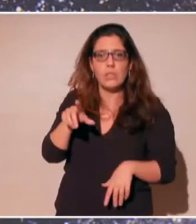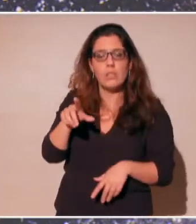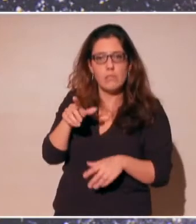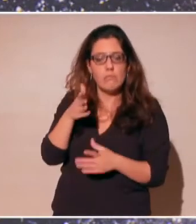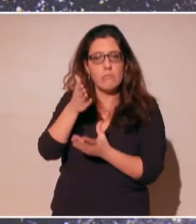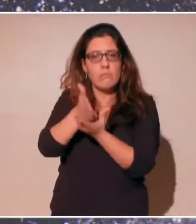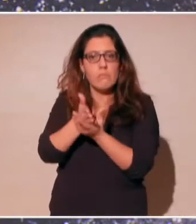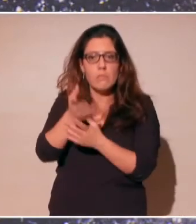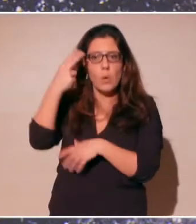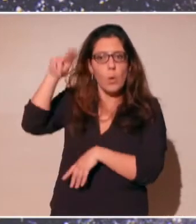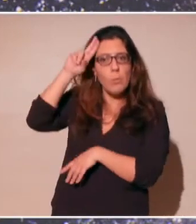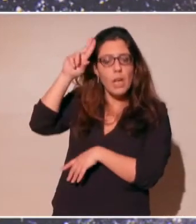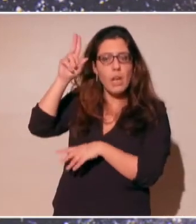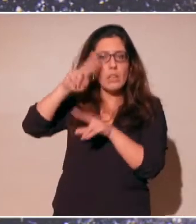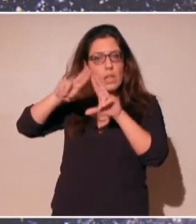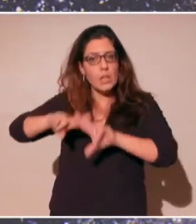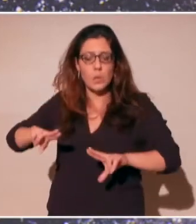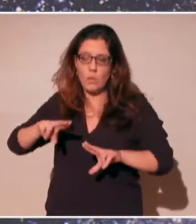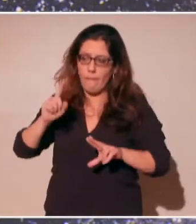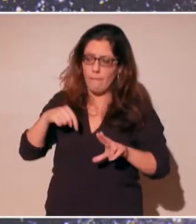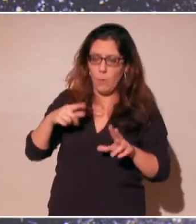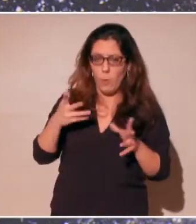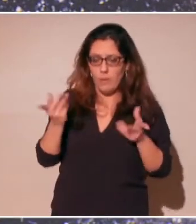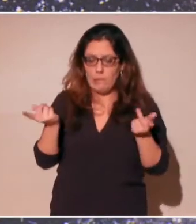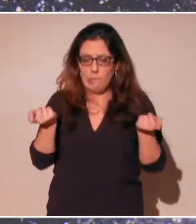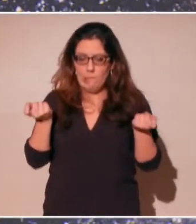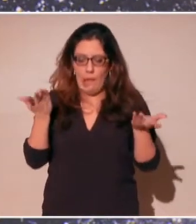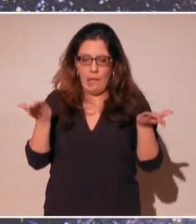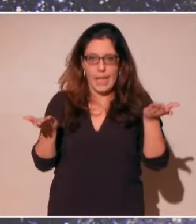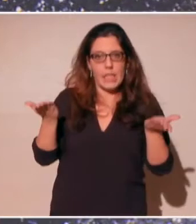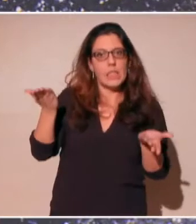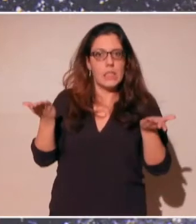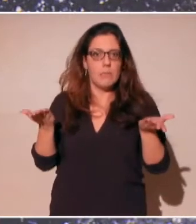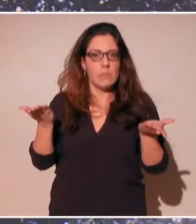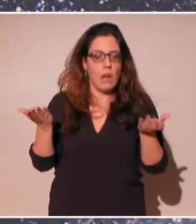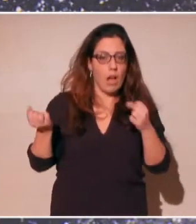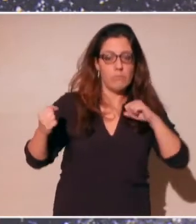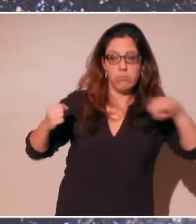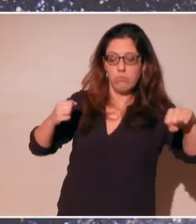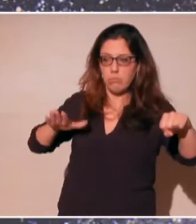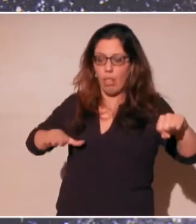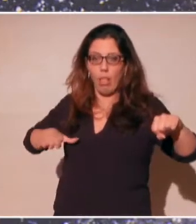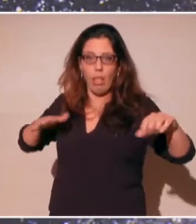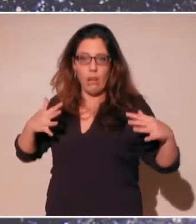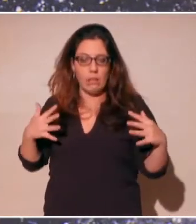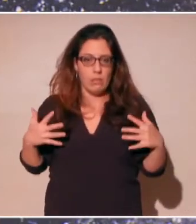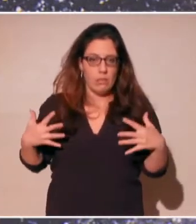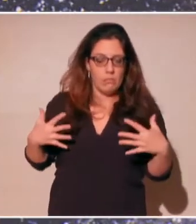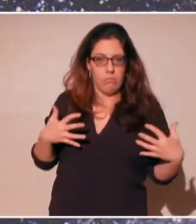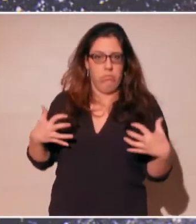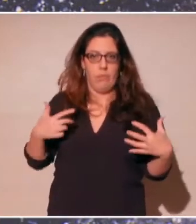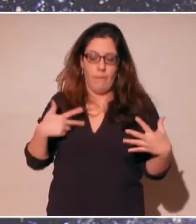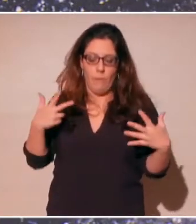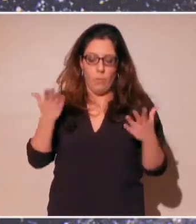are economists or sociologists or politicians or scientists, we've got to find the balance